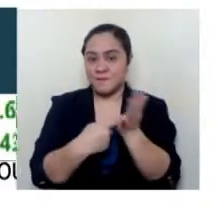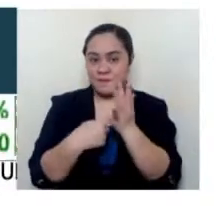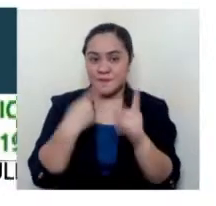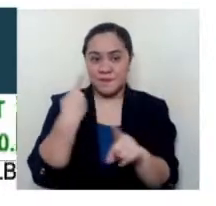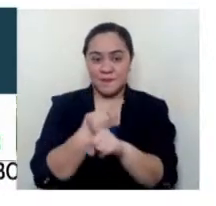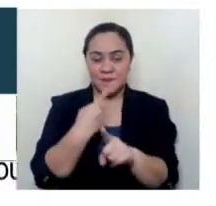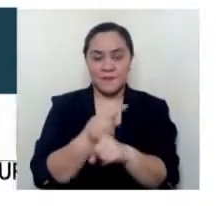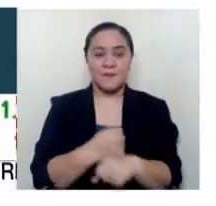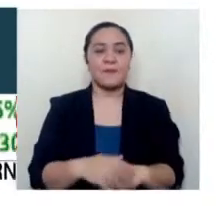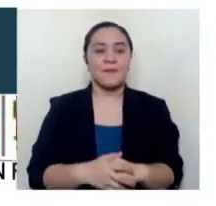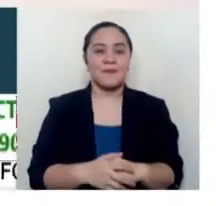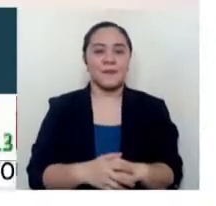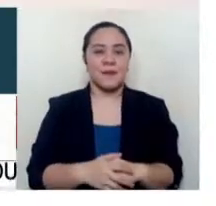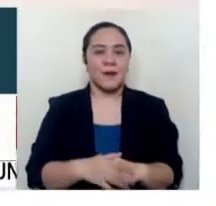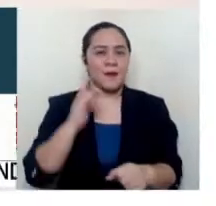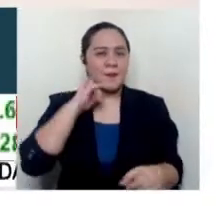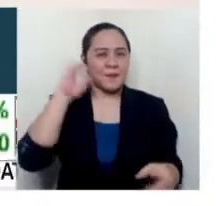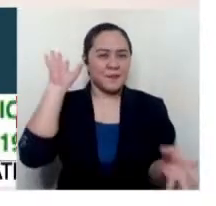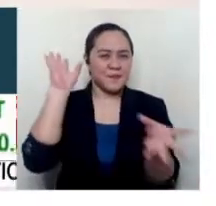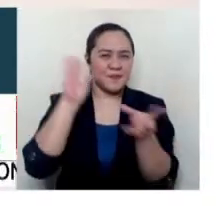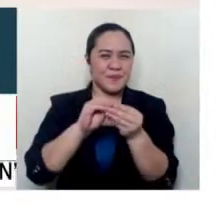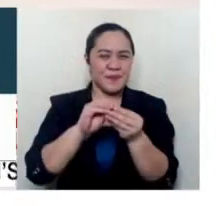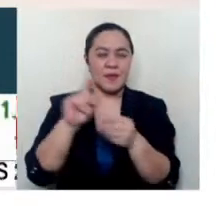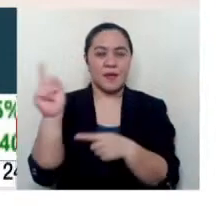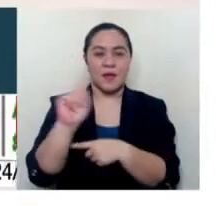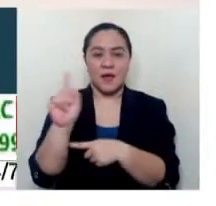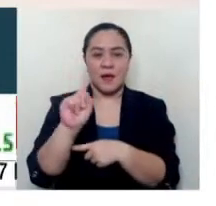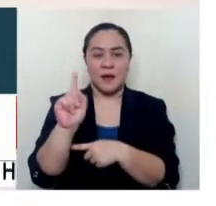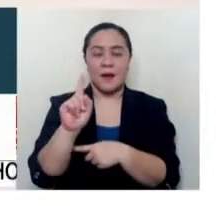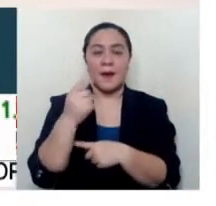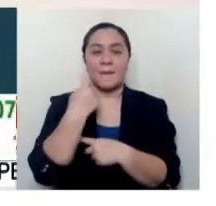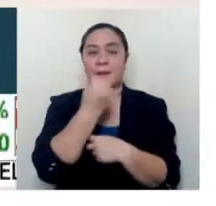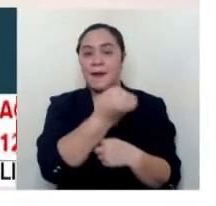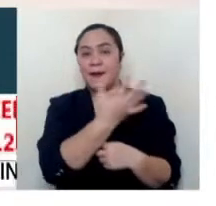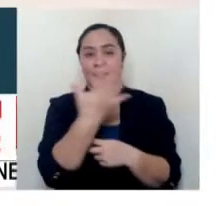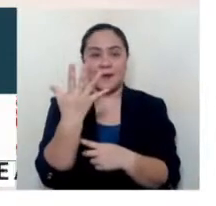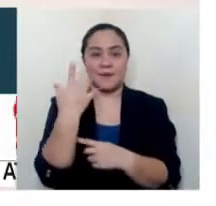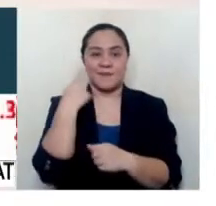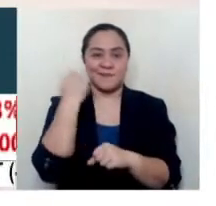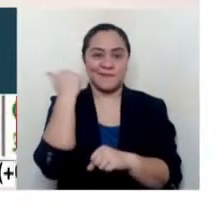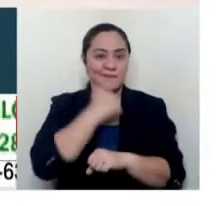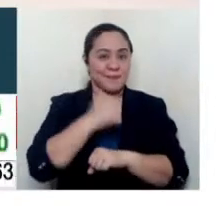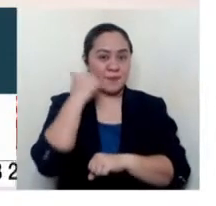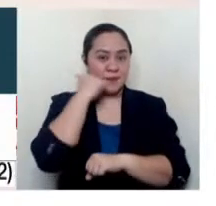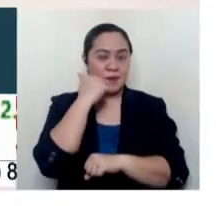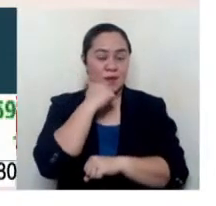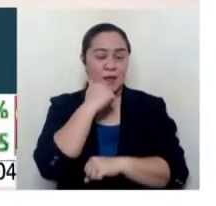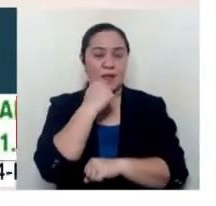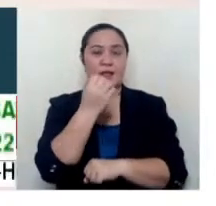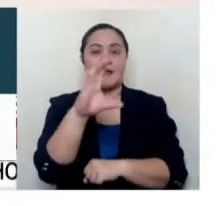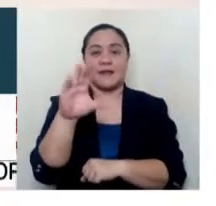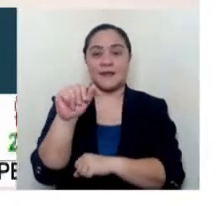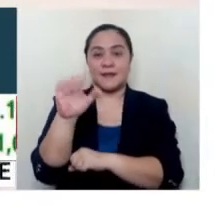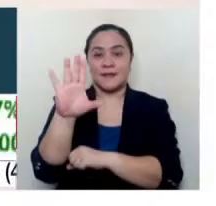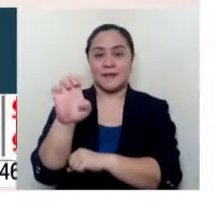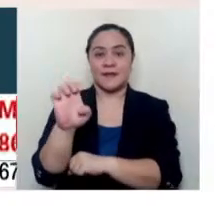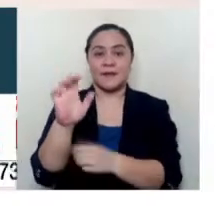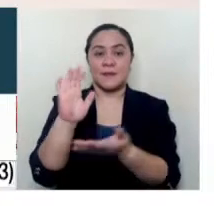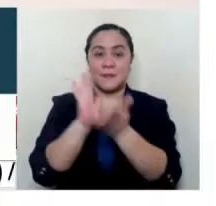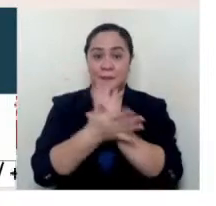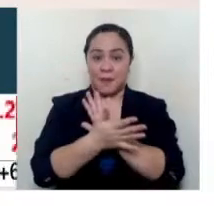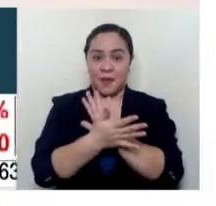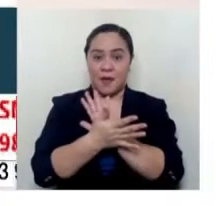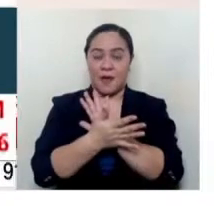Well, overall, no, we can see that the number of daily cases in the country has really gone down.